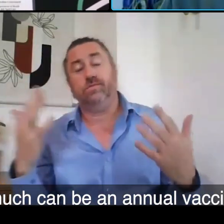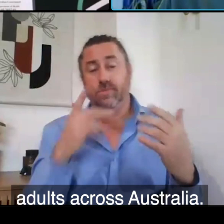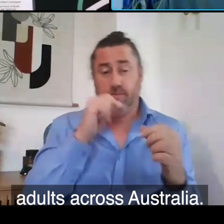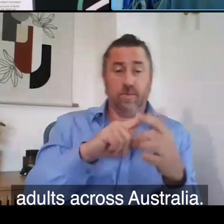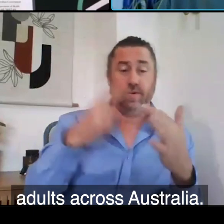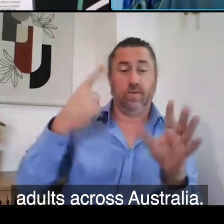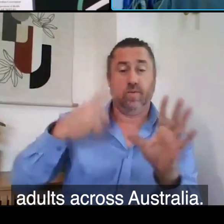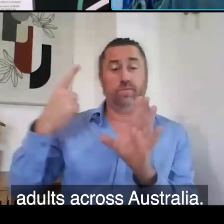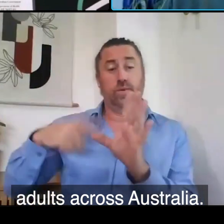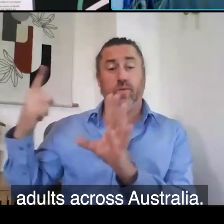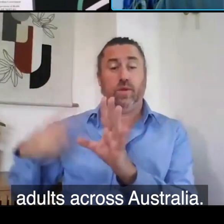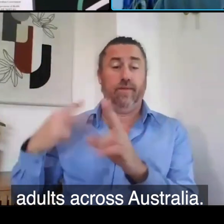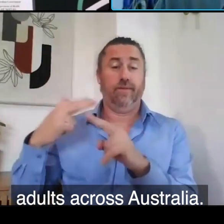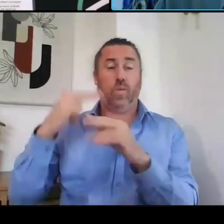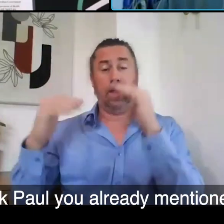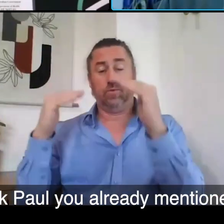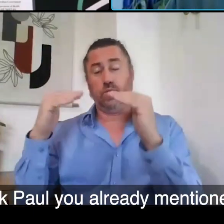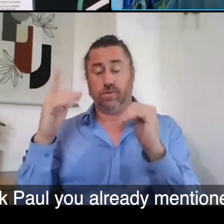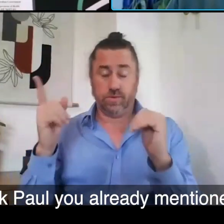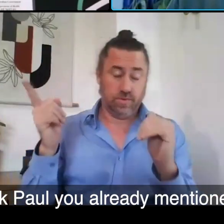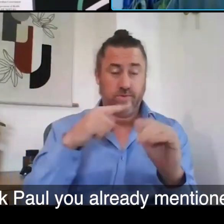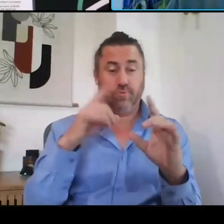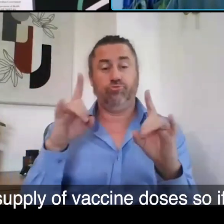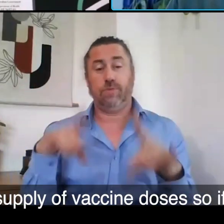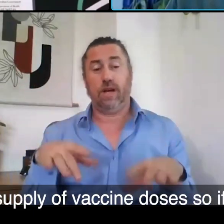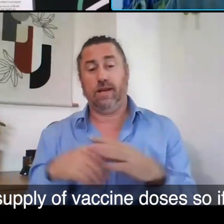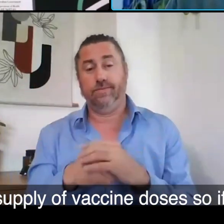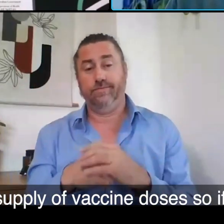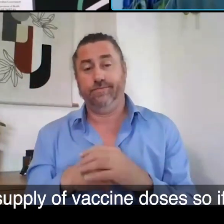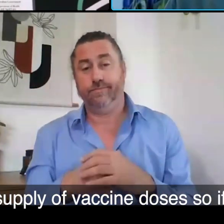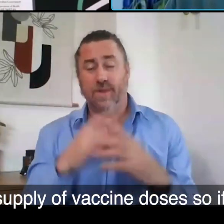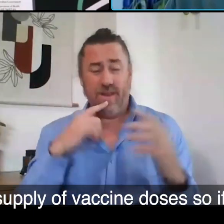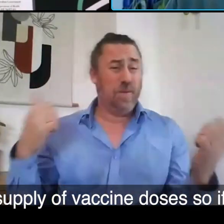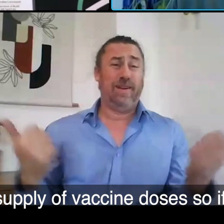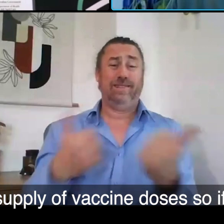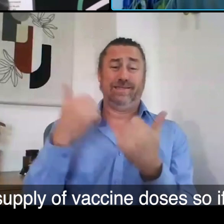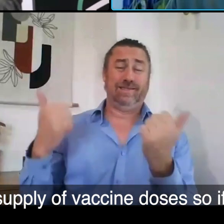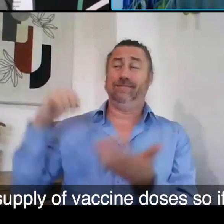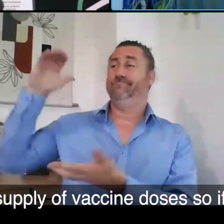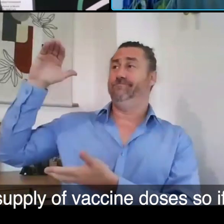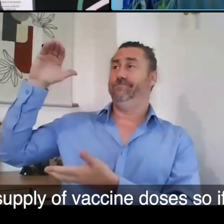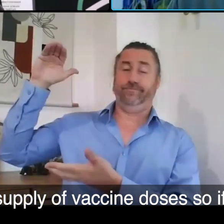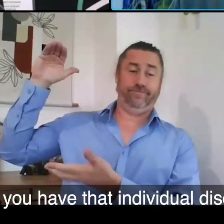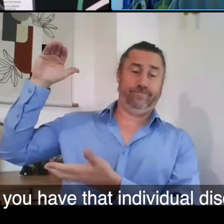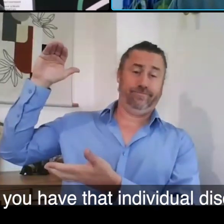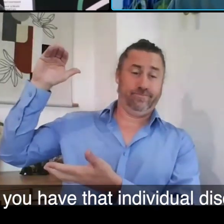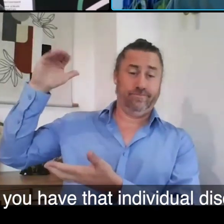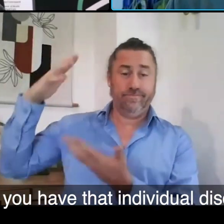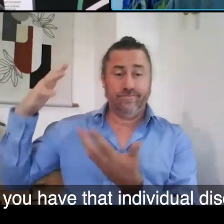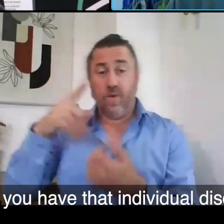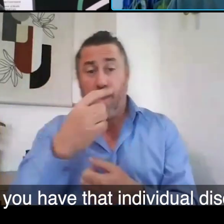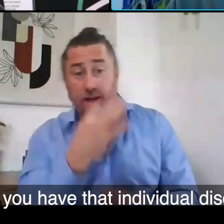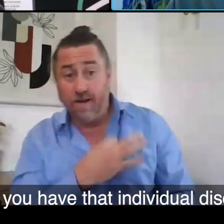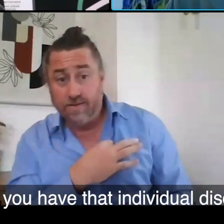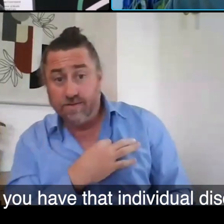vaccination for adults across Australia. And I think, Paul, you already mentioned there's plenty of supply of vaccine doses. So if there's a request and you have